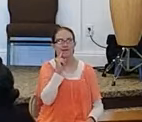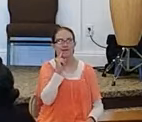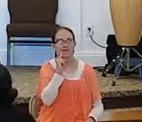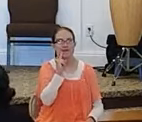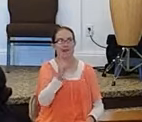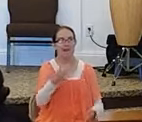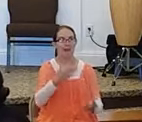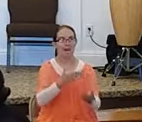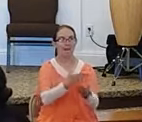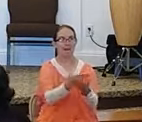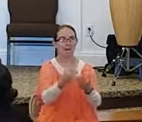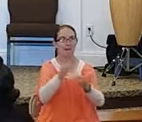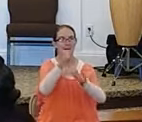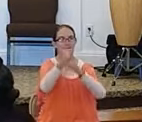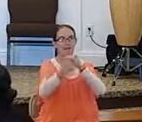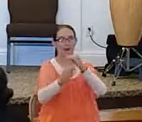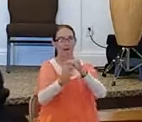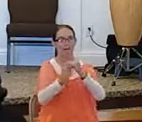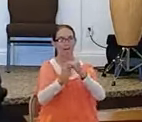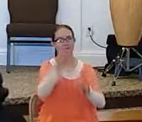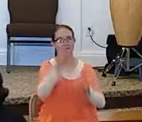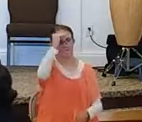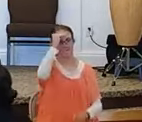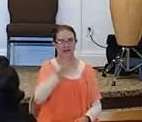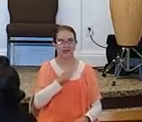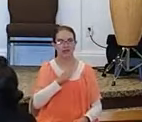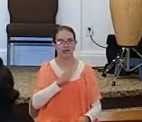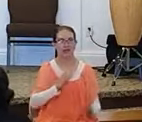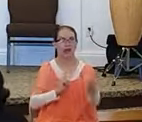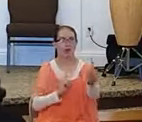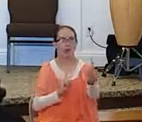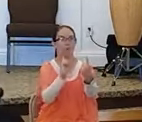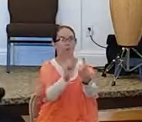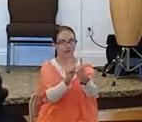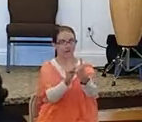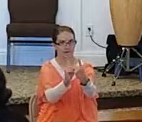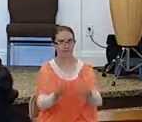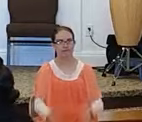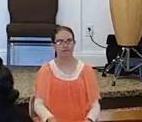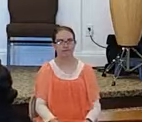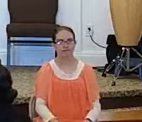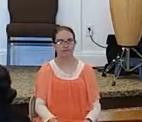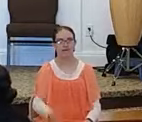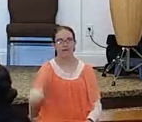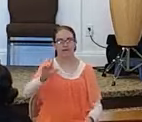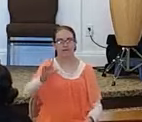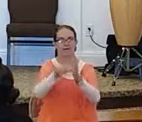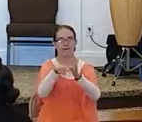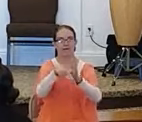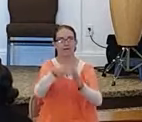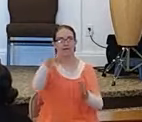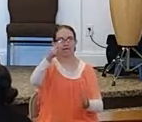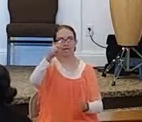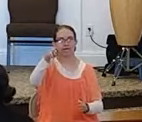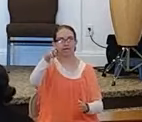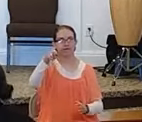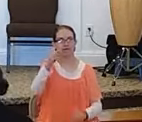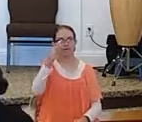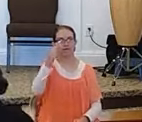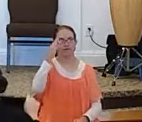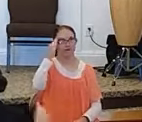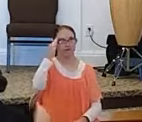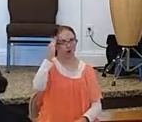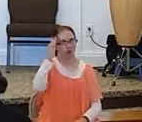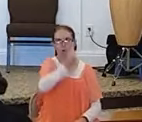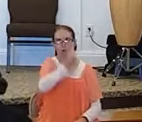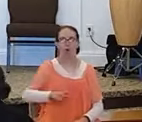was something about this man that approached him. Uh-huh. Later on, in fact, Peter said, you know, Lord,